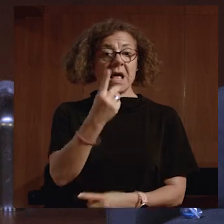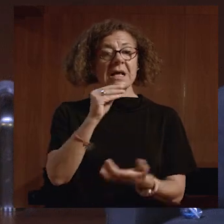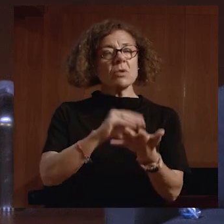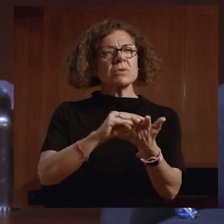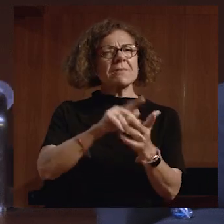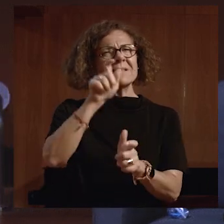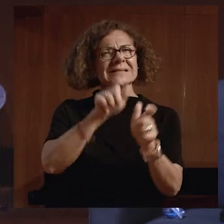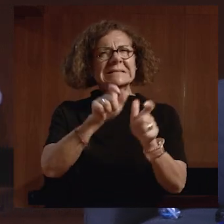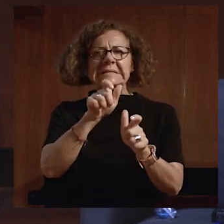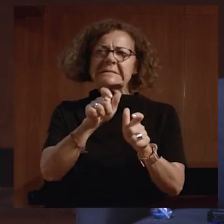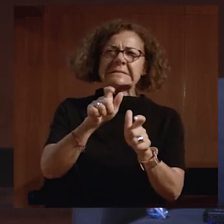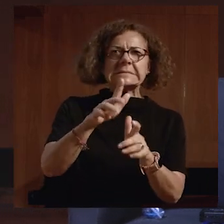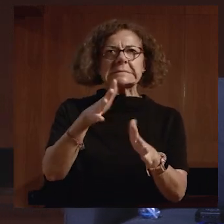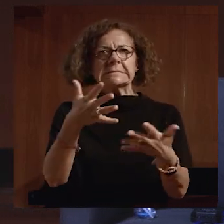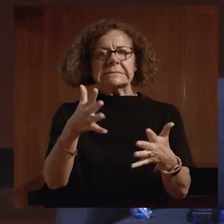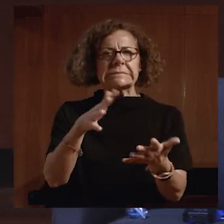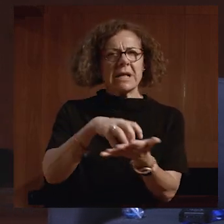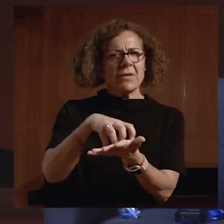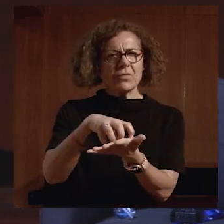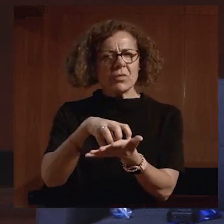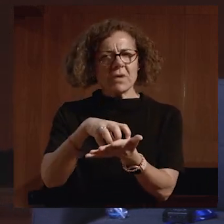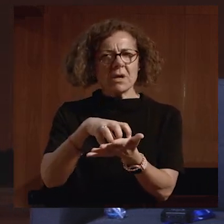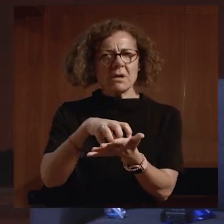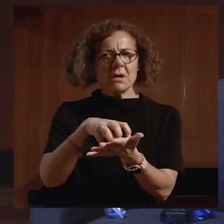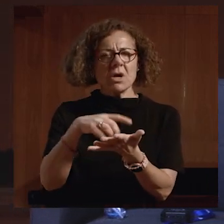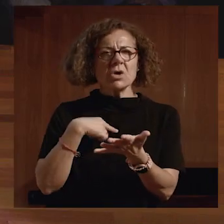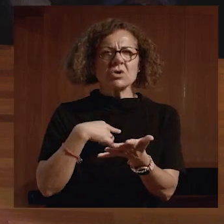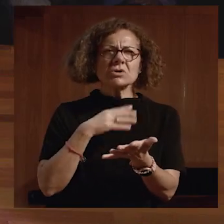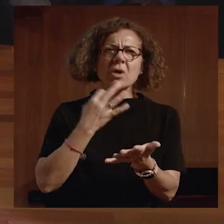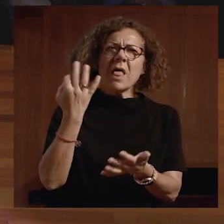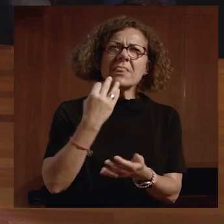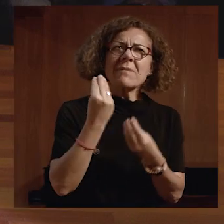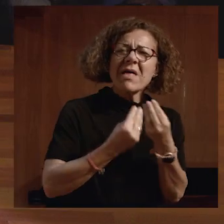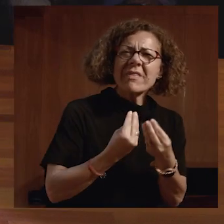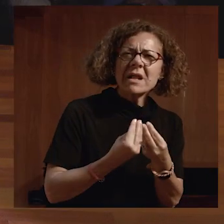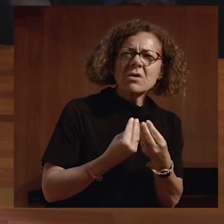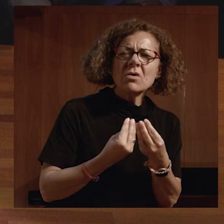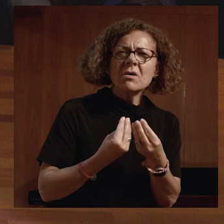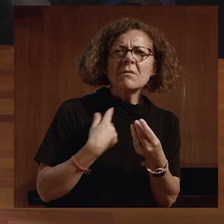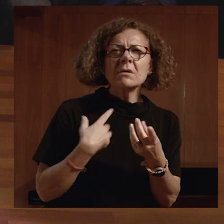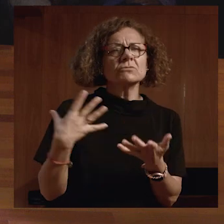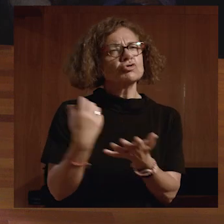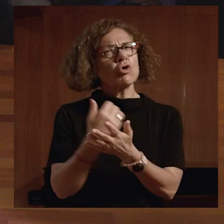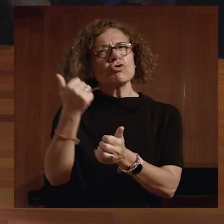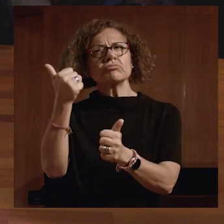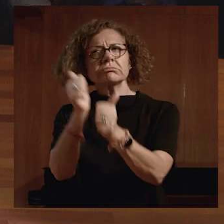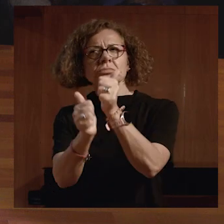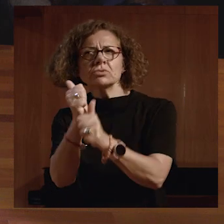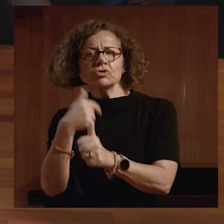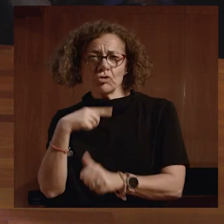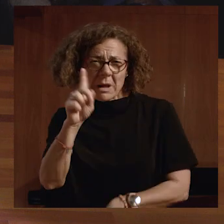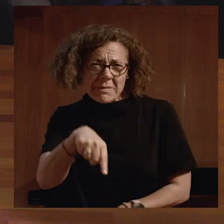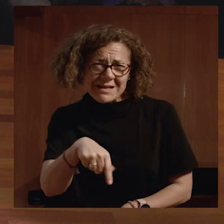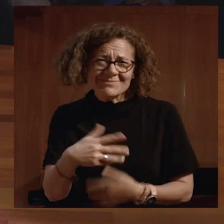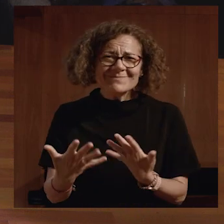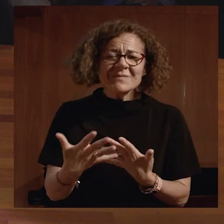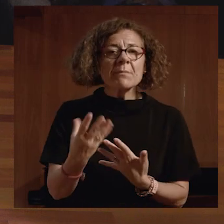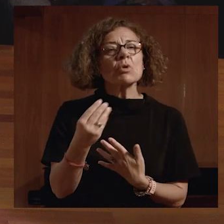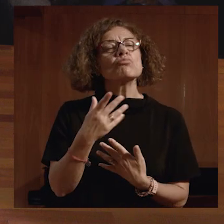something that's in the profession. Everyone else is doing it. I need to do this one now. There are many reasons to do